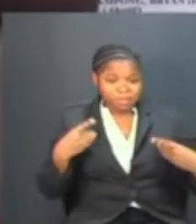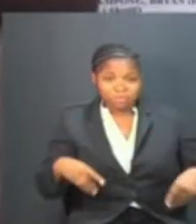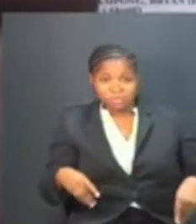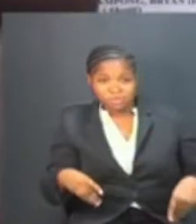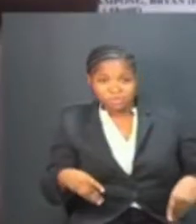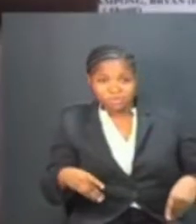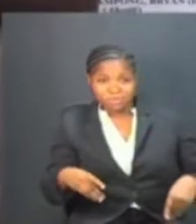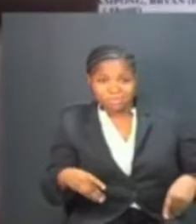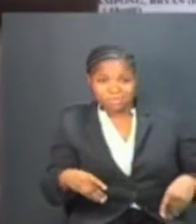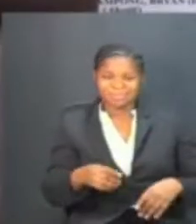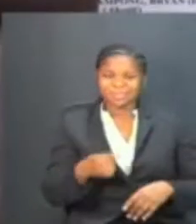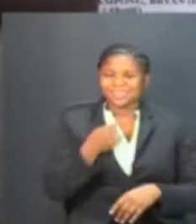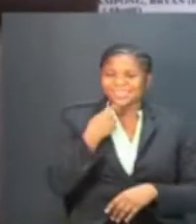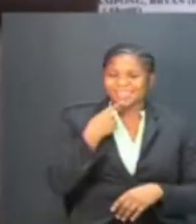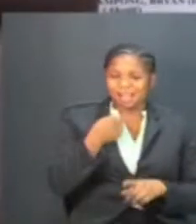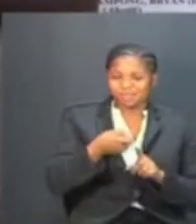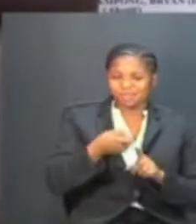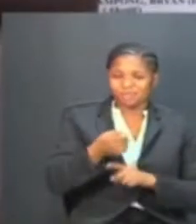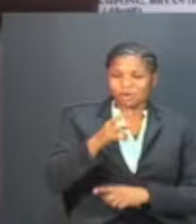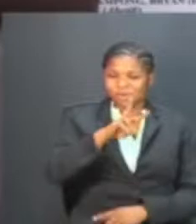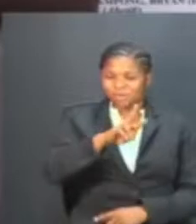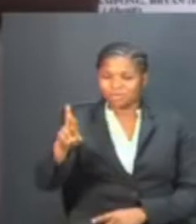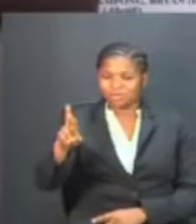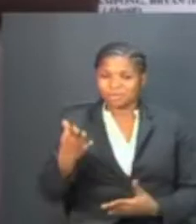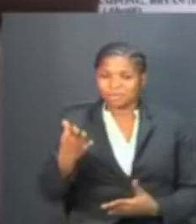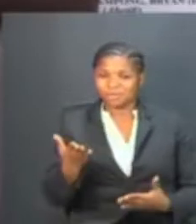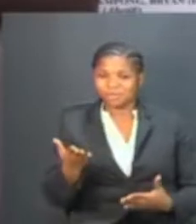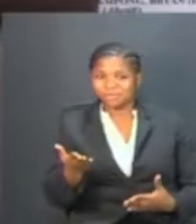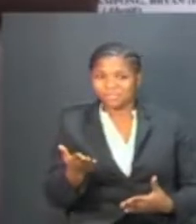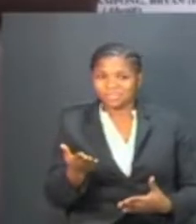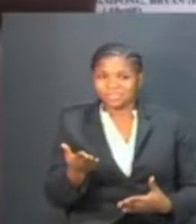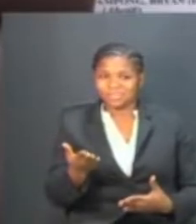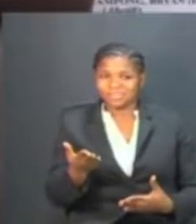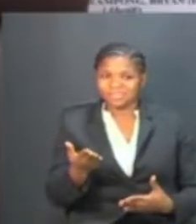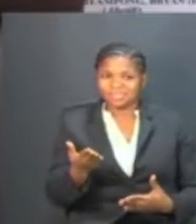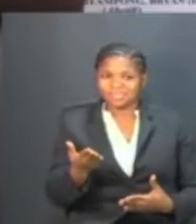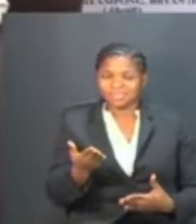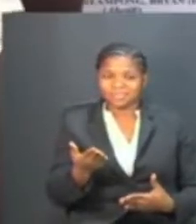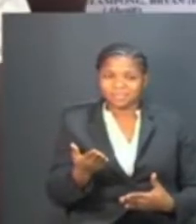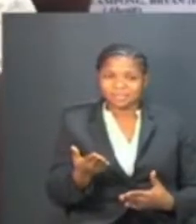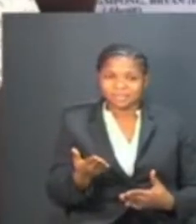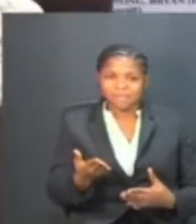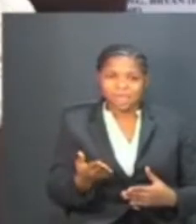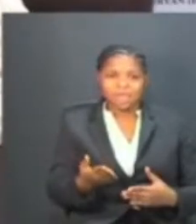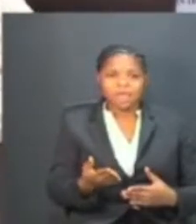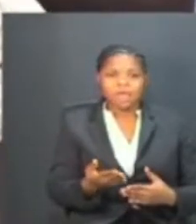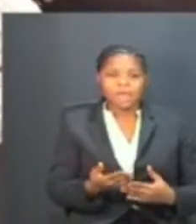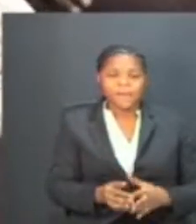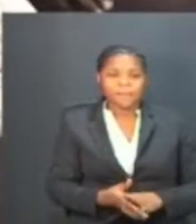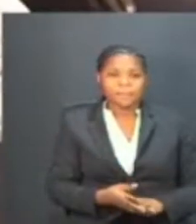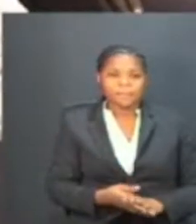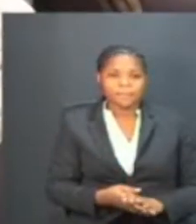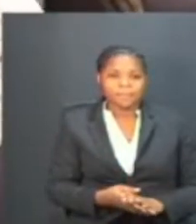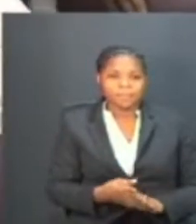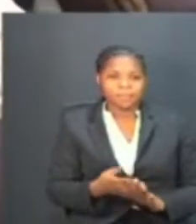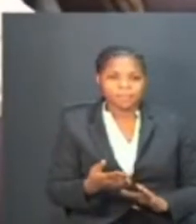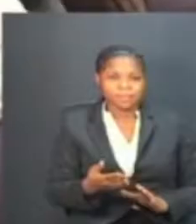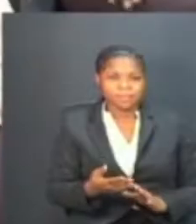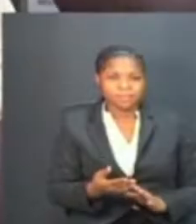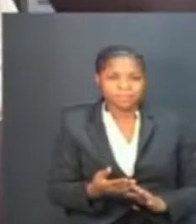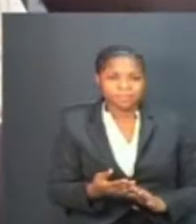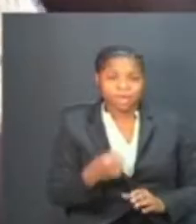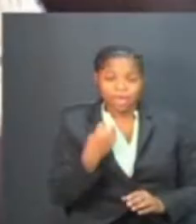it is from the voter region, whilst others from the voter region is wearing with the hat. Even speaker is wearing sometimes with the